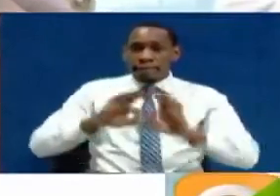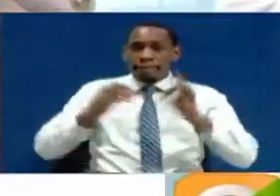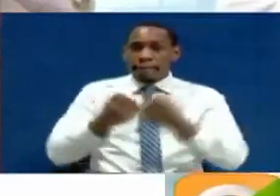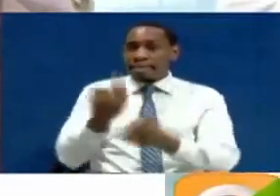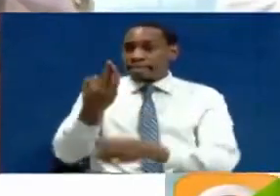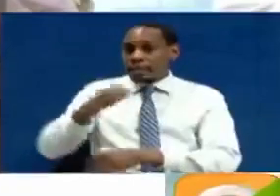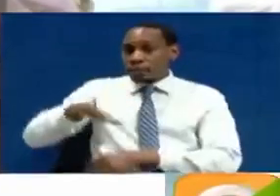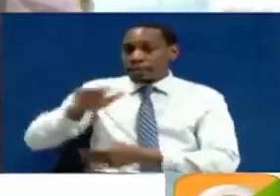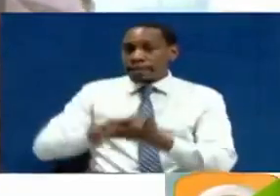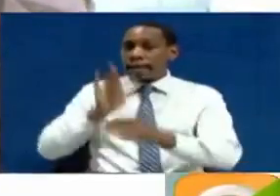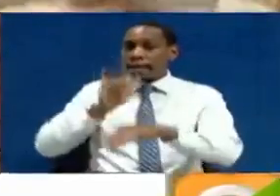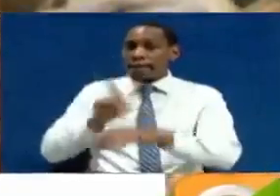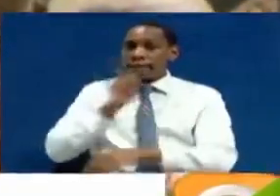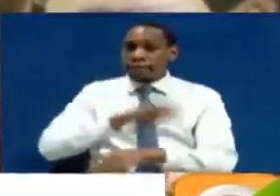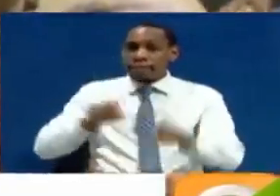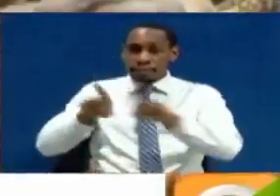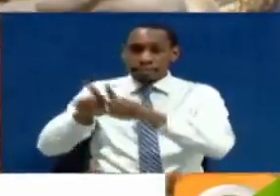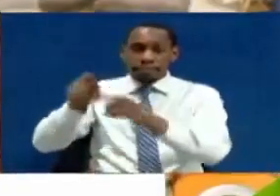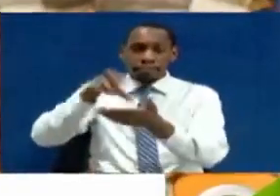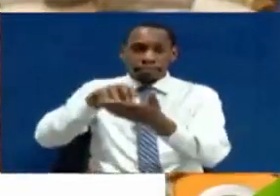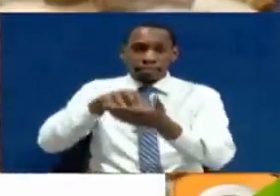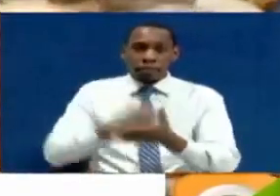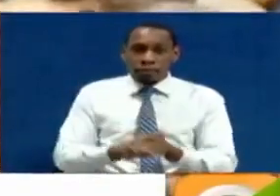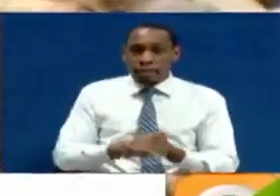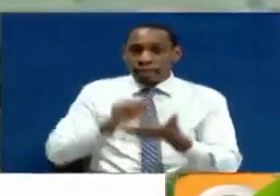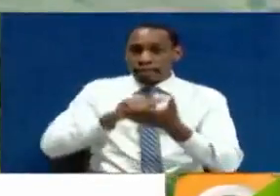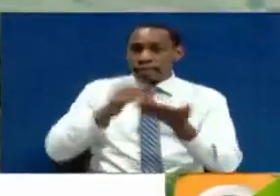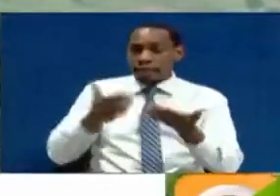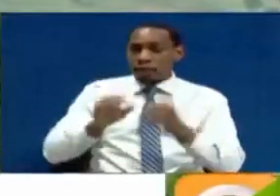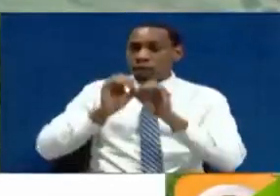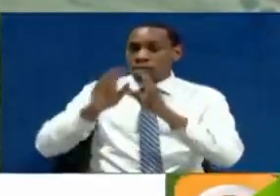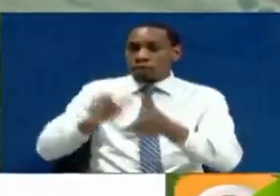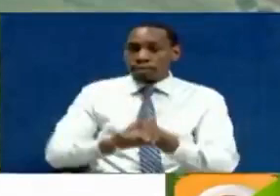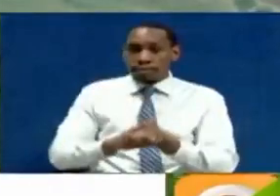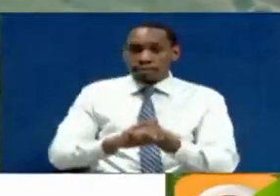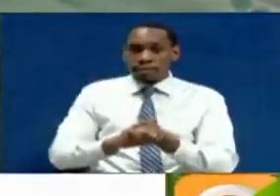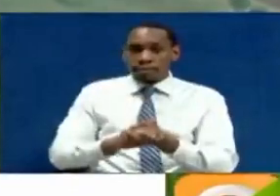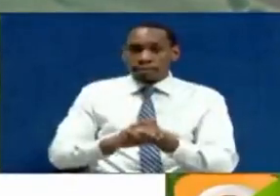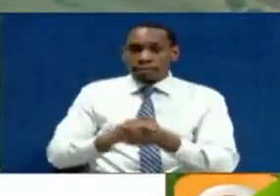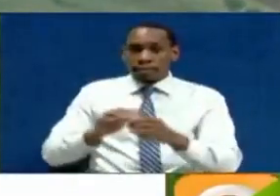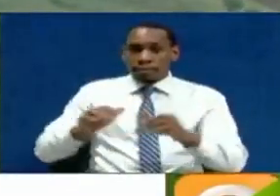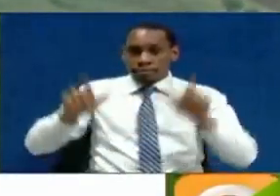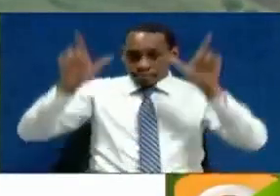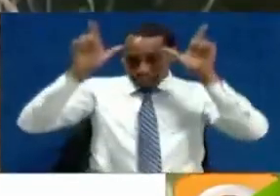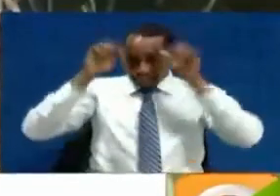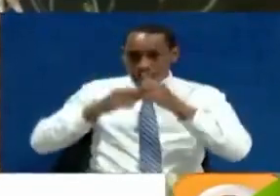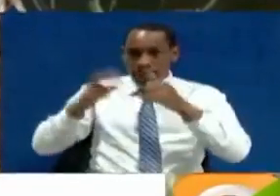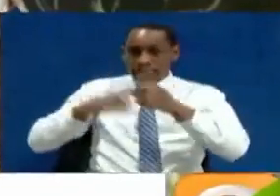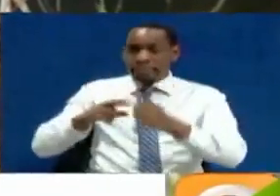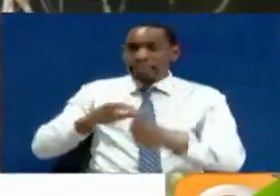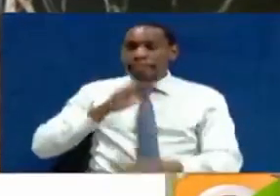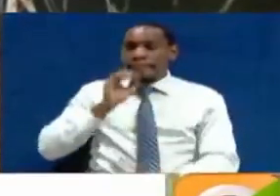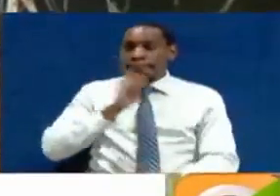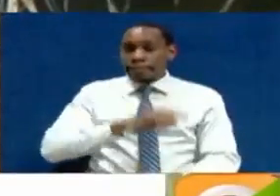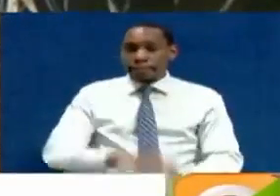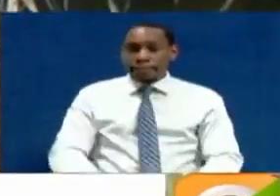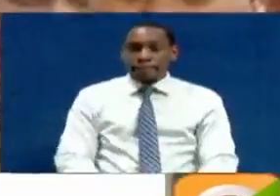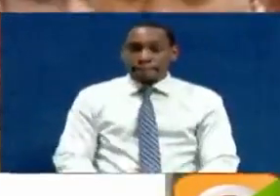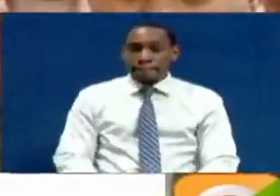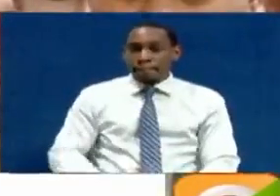families in the area have been victims of similar incidents, which led to the loss of over 17 cows. Pale Olereko